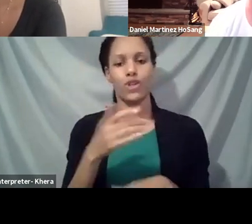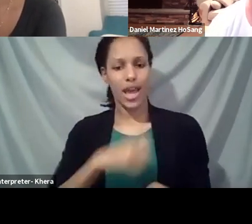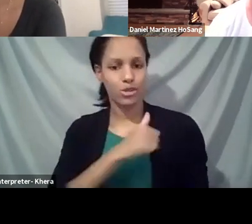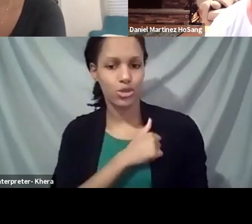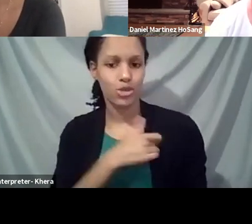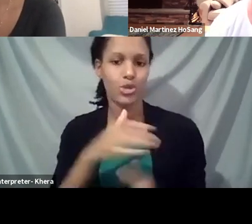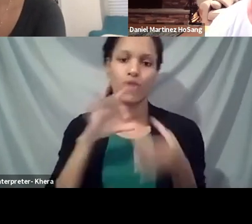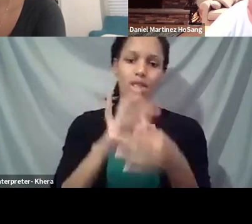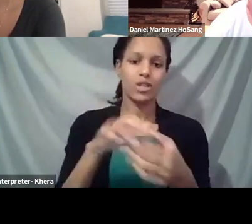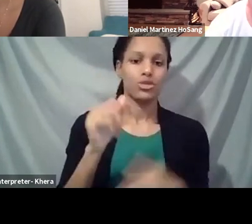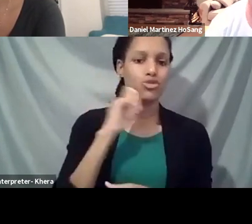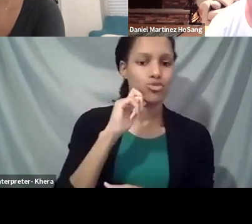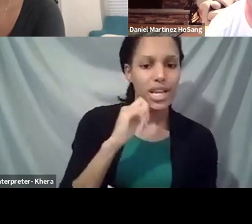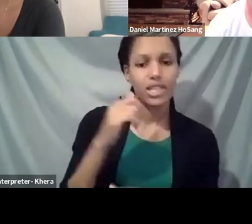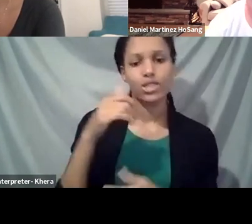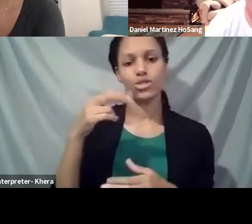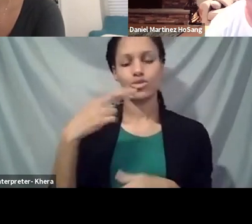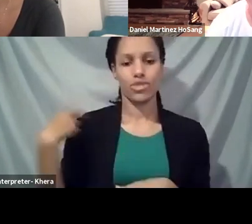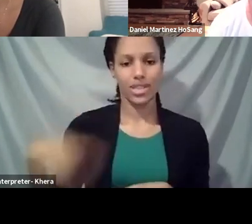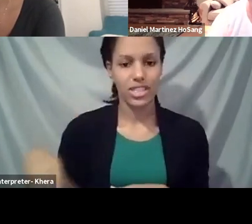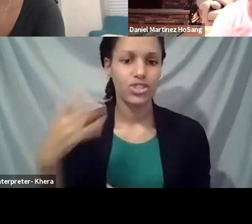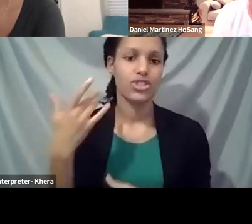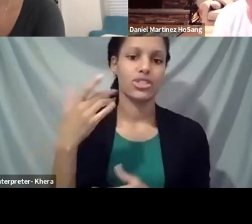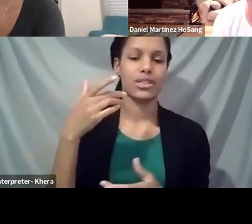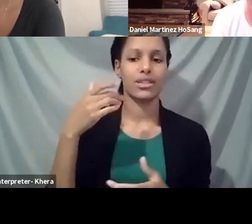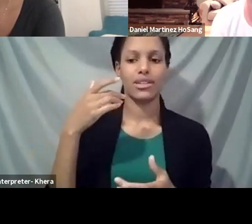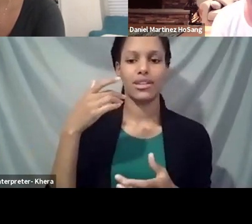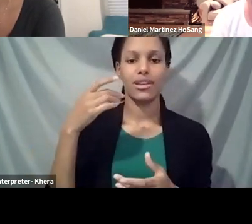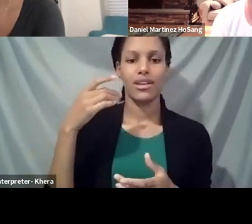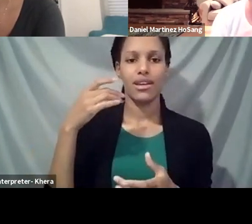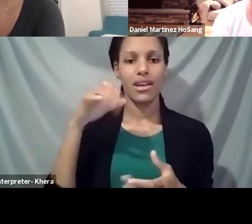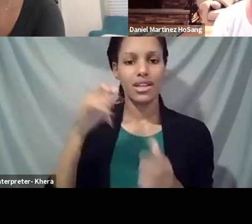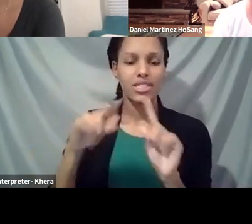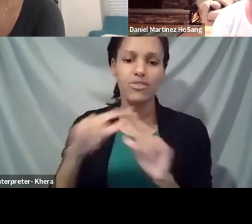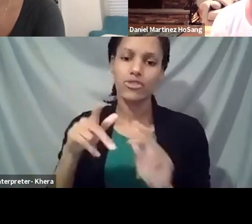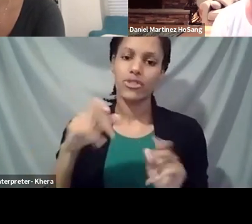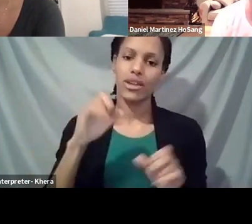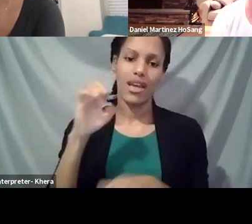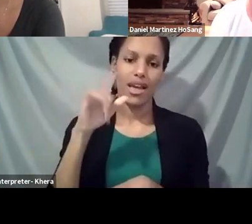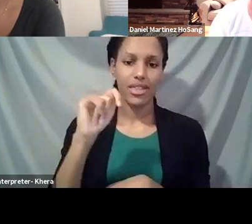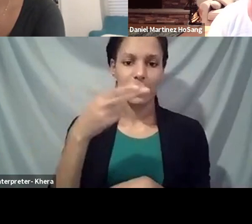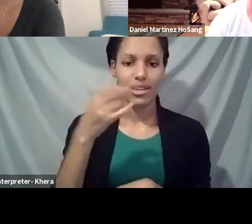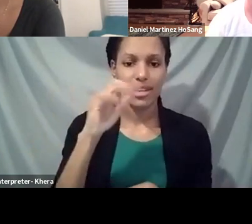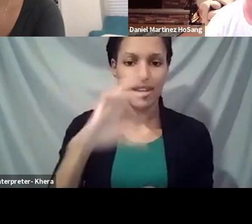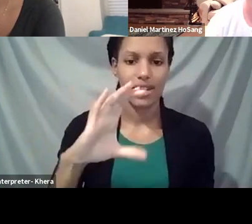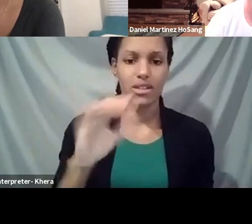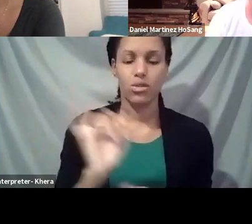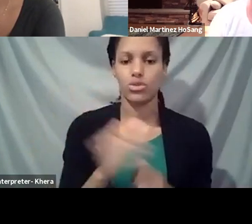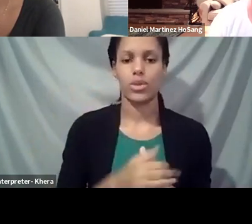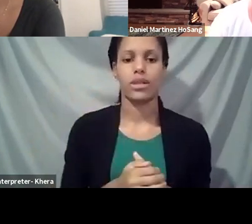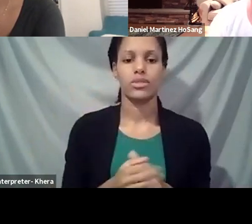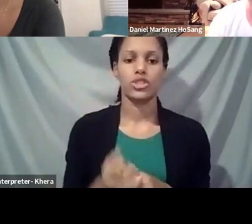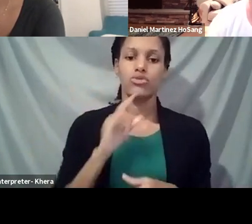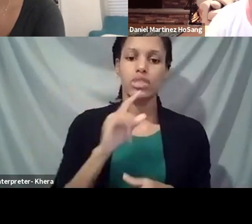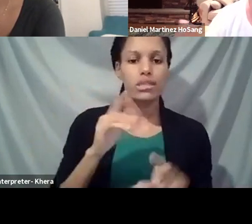Immigrants, Evangelicals, and Politics in an Era of Demographic Change, that looks at questions of religious identification and how it shapes Asian